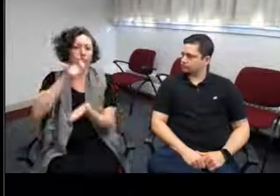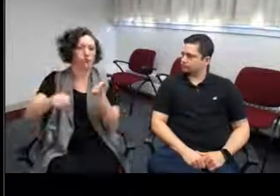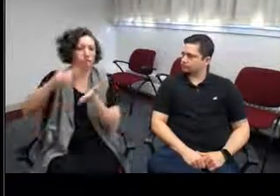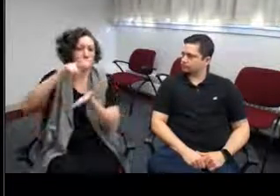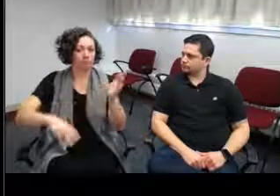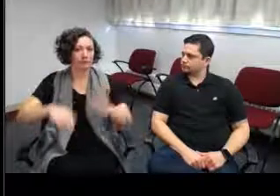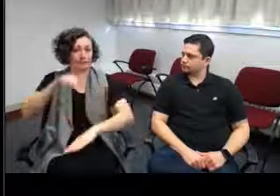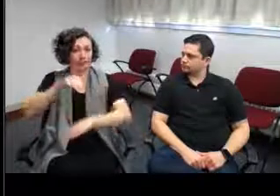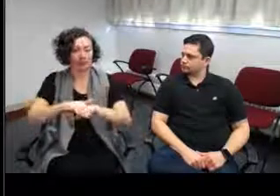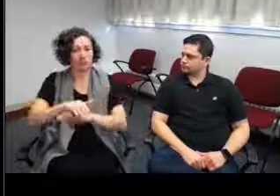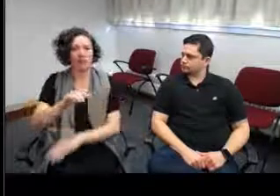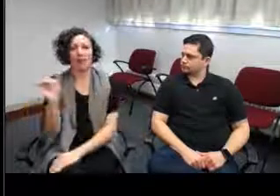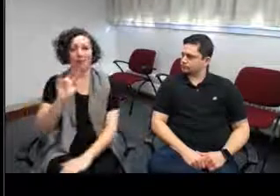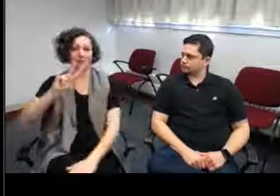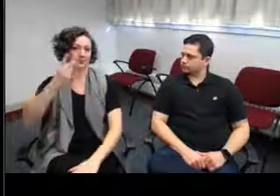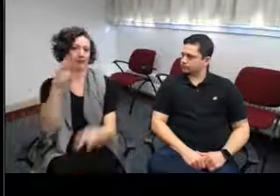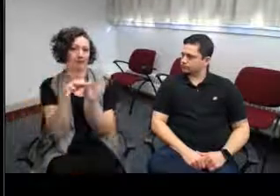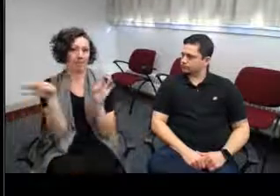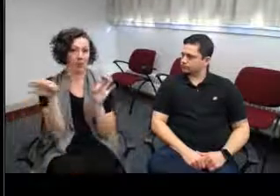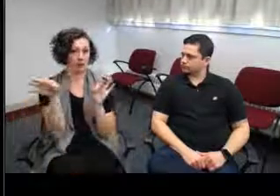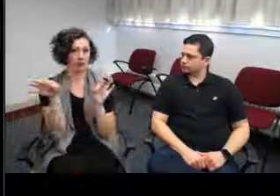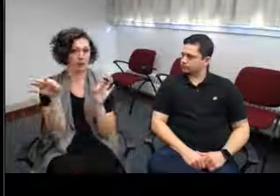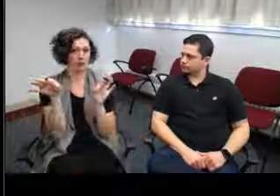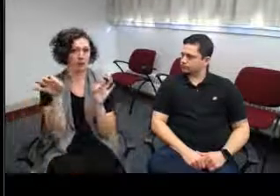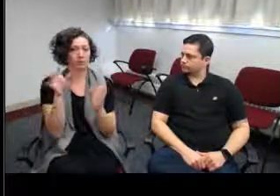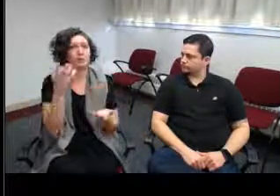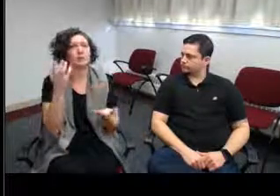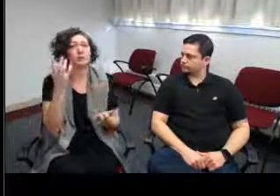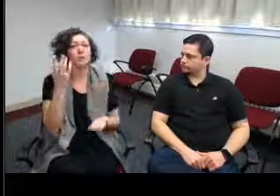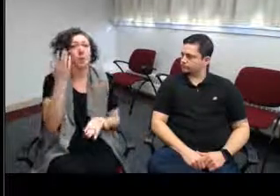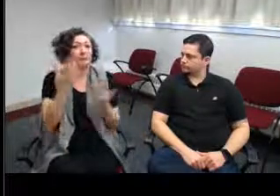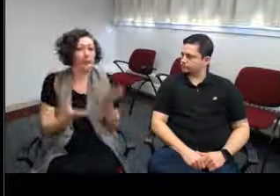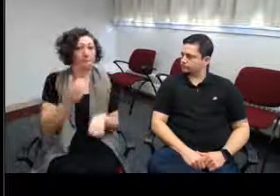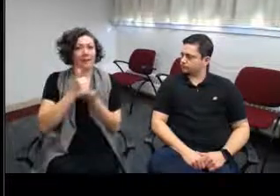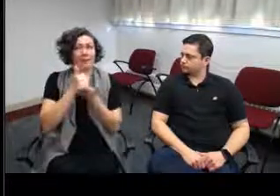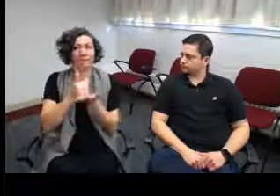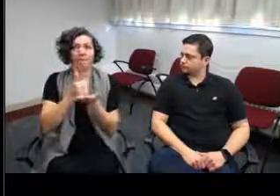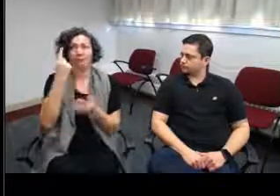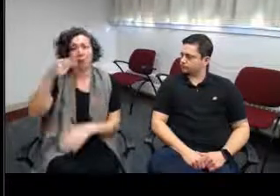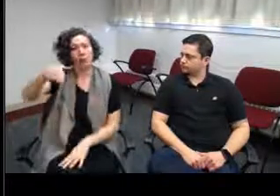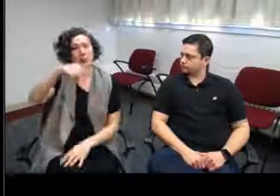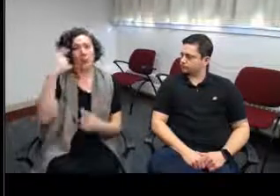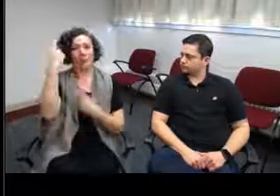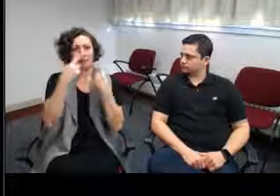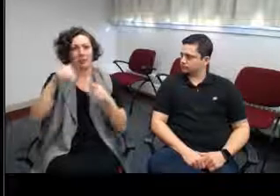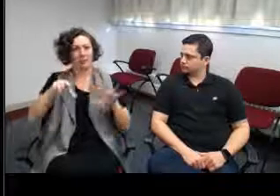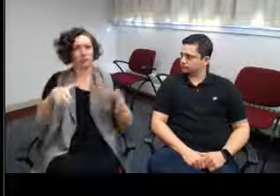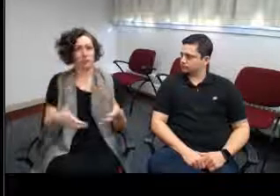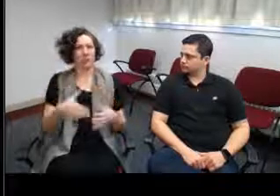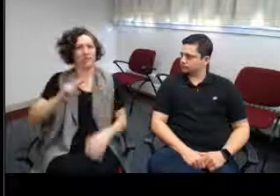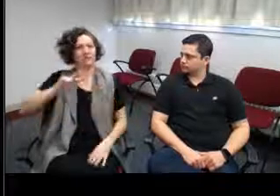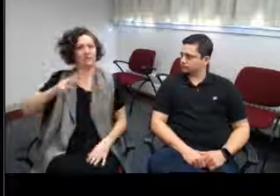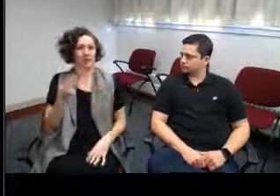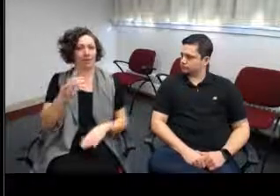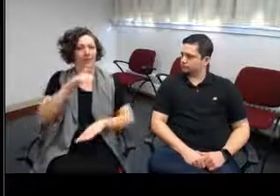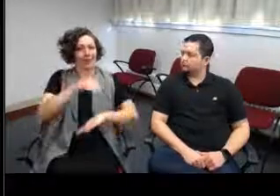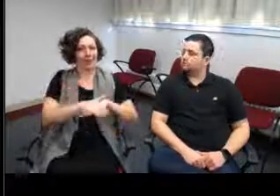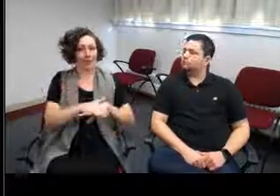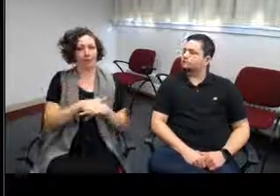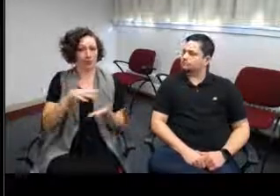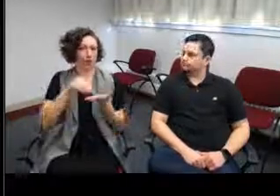ASL or a signed language would be their first, and then written English is acquired as a second language. So it might be helpful for you to